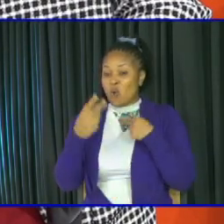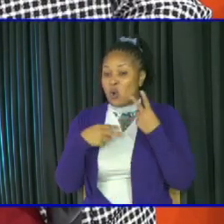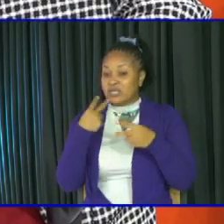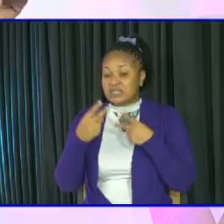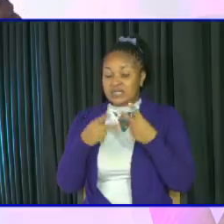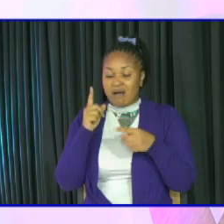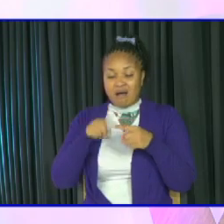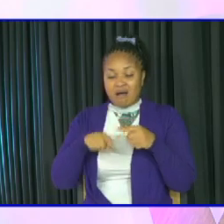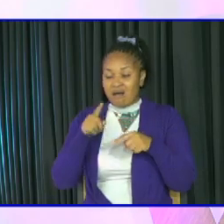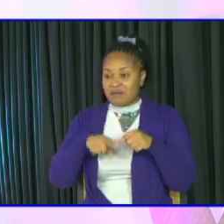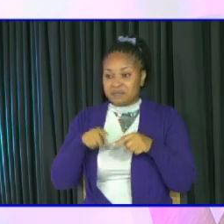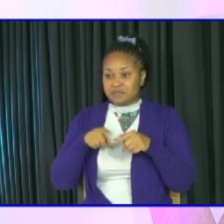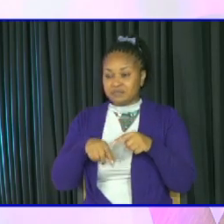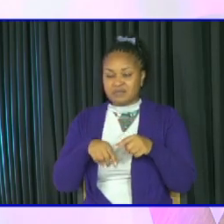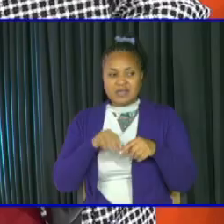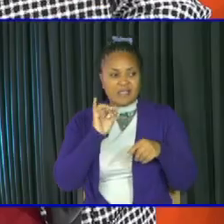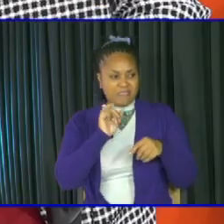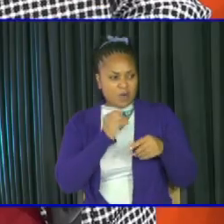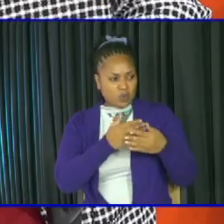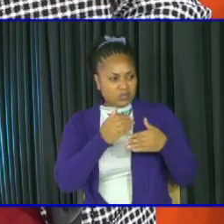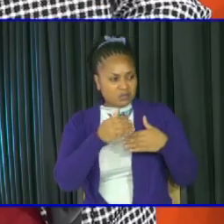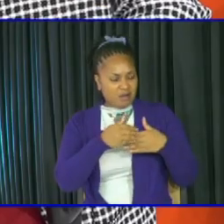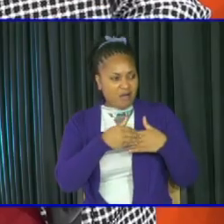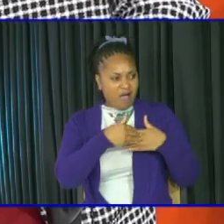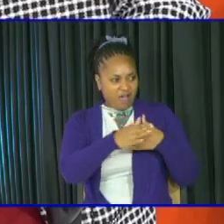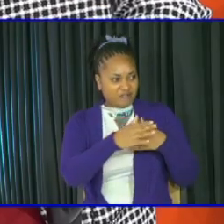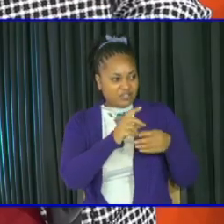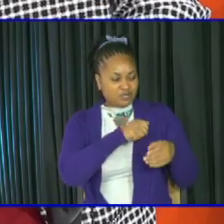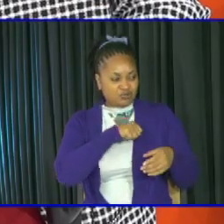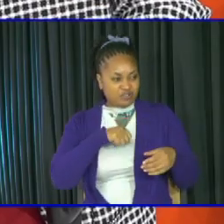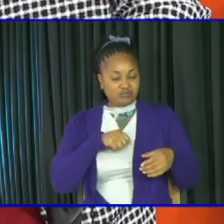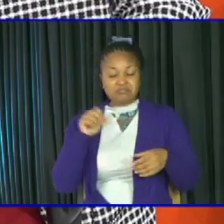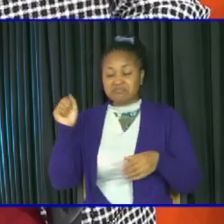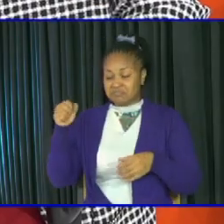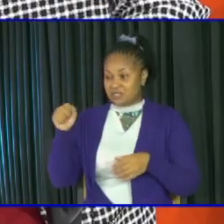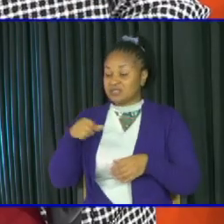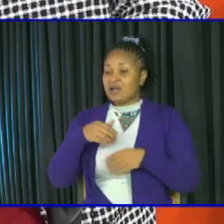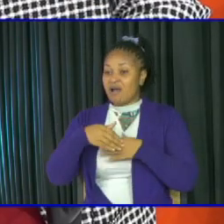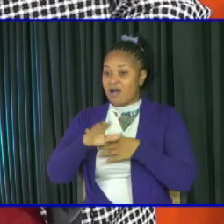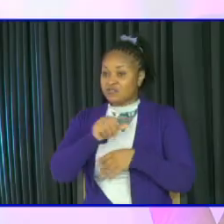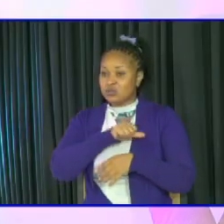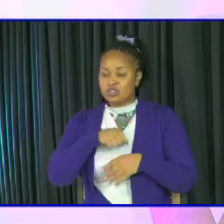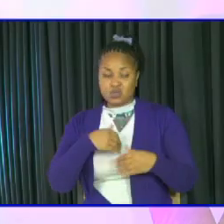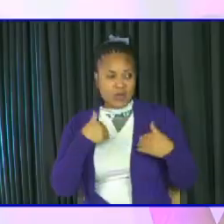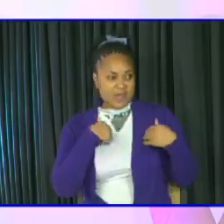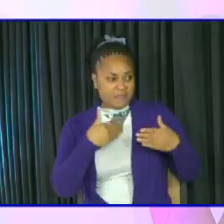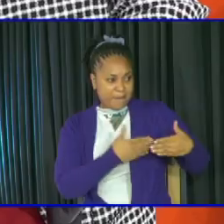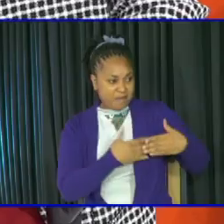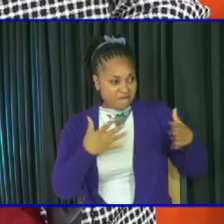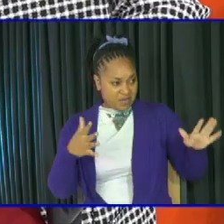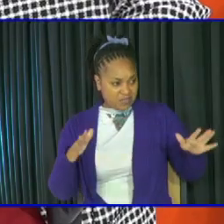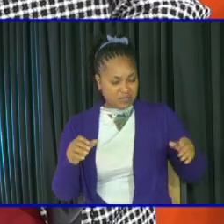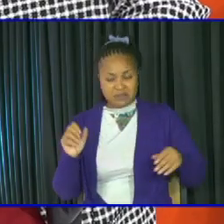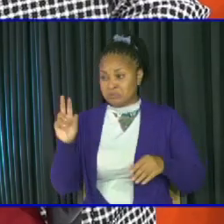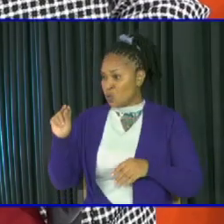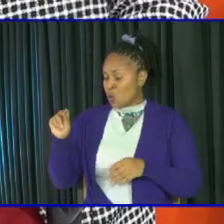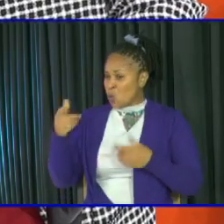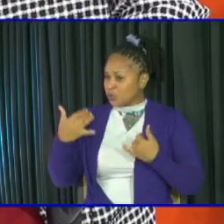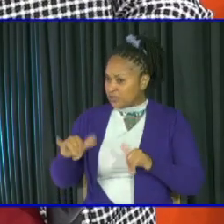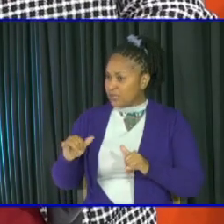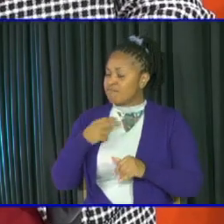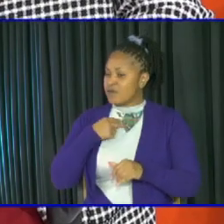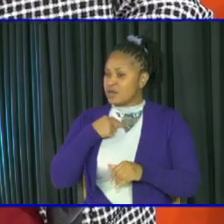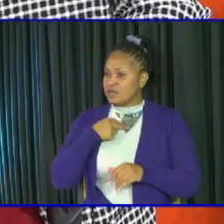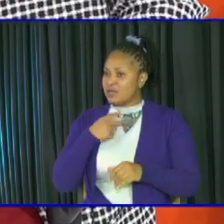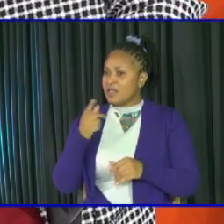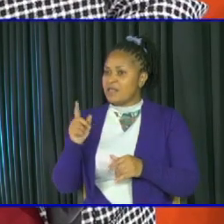And this was post-surgery? Post-surgery. I did not have any voice. So I even like when you had the baby at this time? No, I was still pregnant. Yes, and